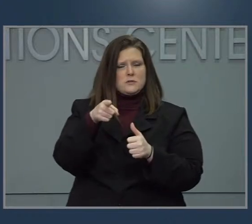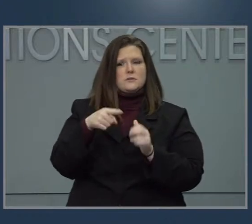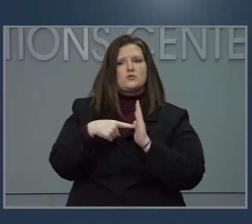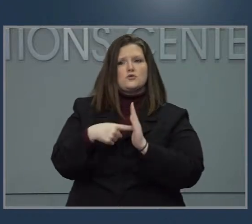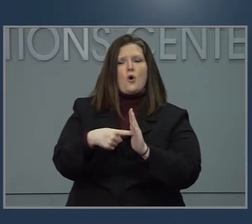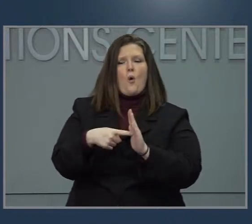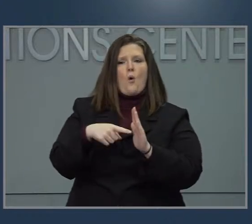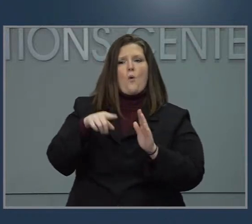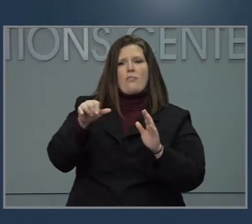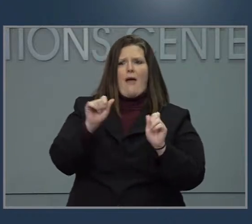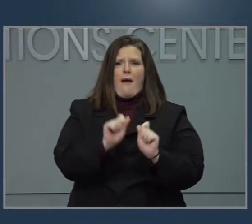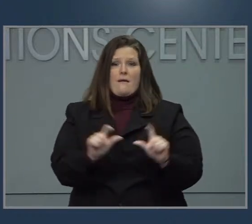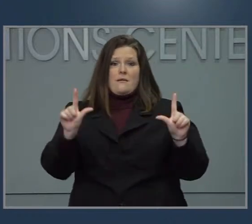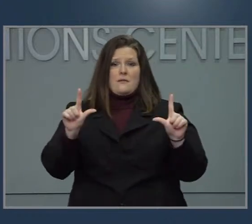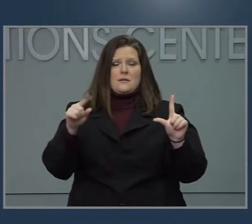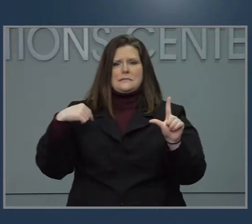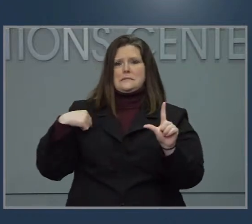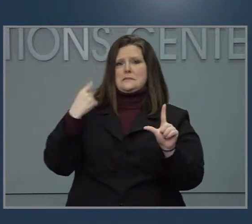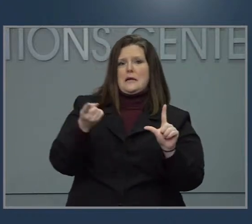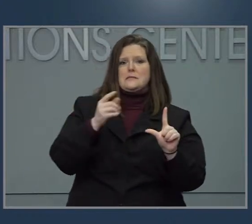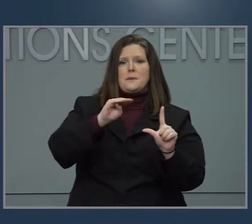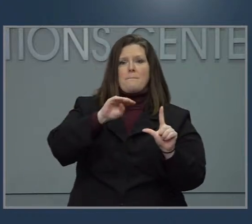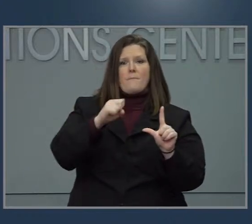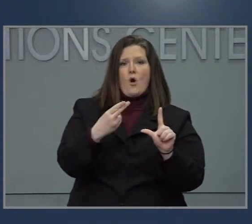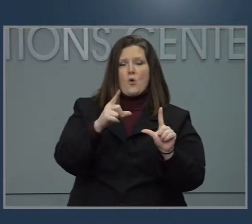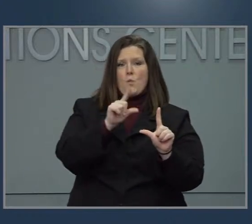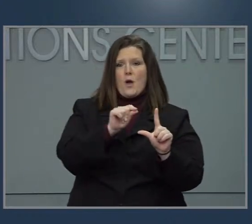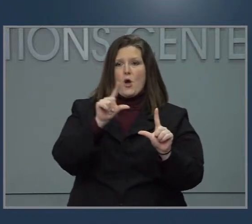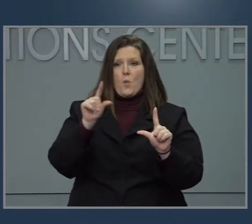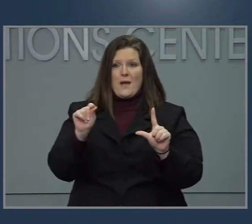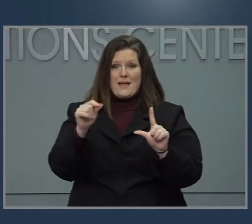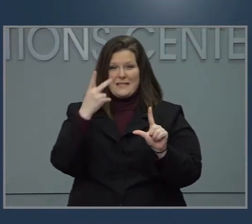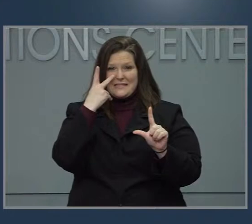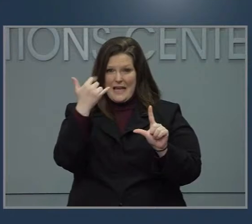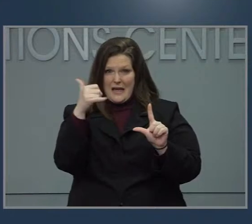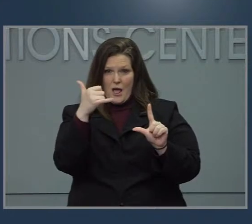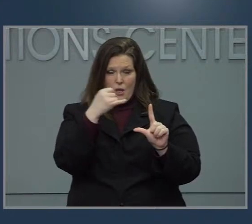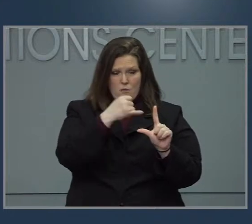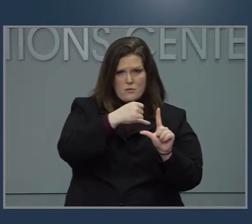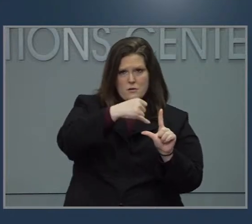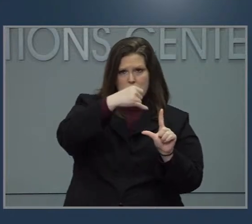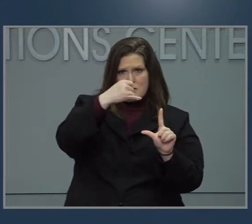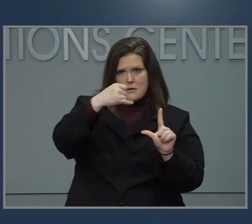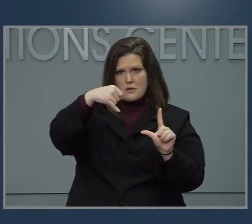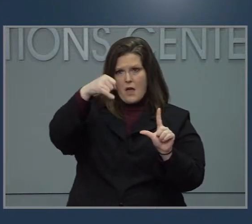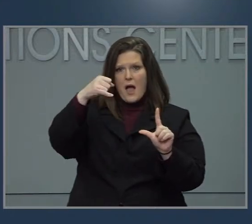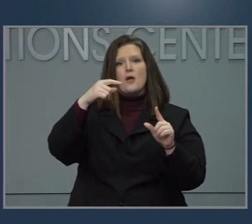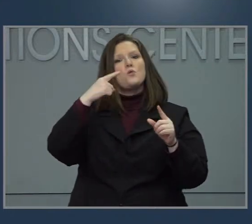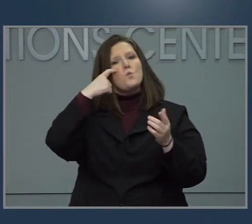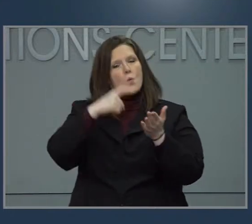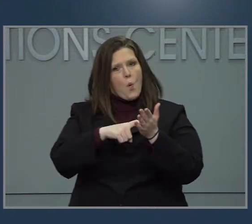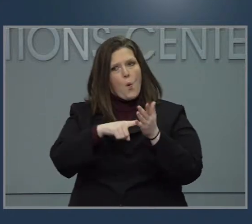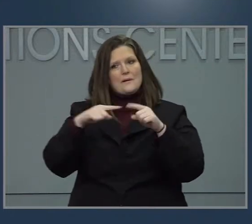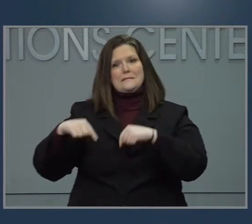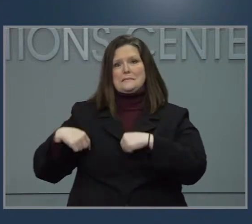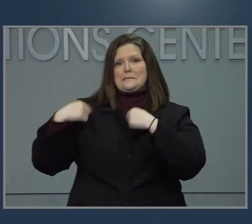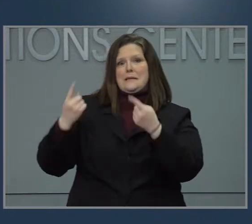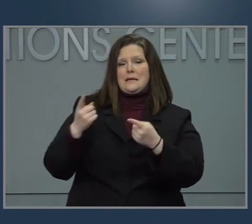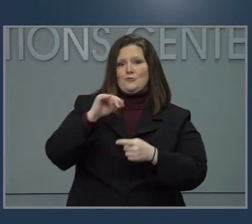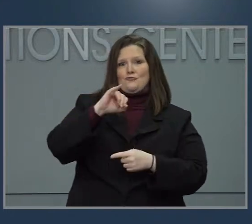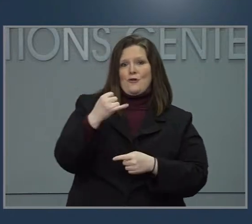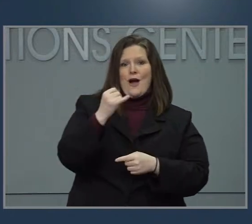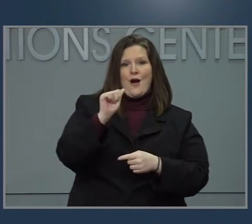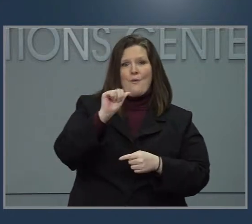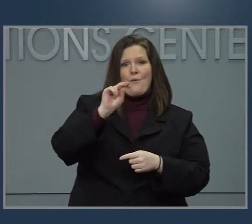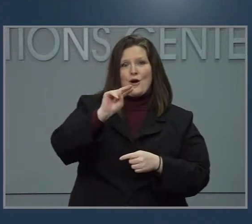first case back in March of 2020. Now, looking at the yellow line, you can see the cases have decreased since peaking on